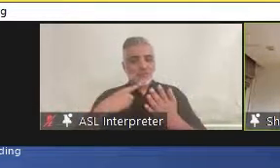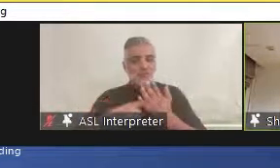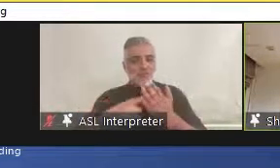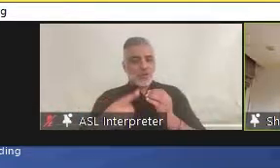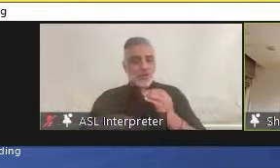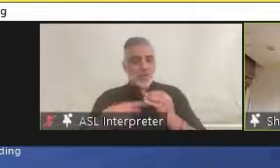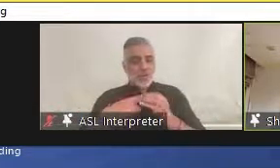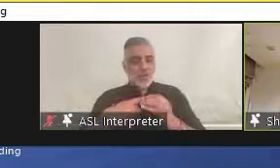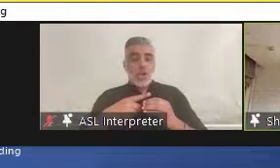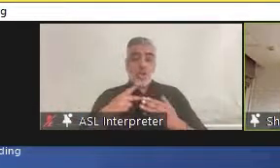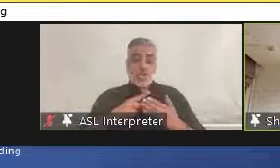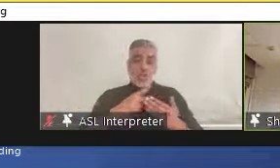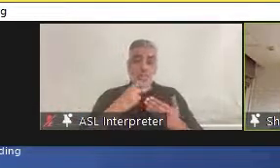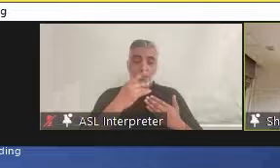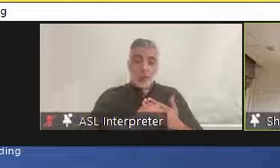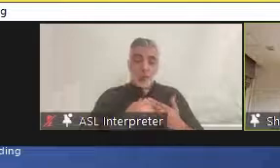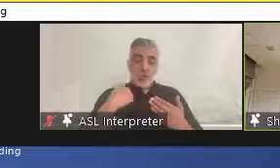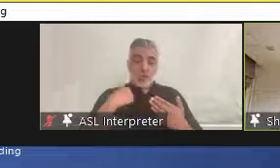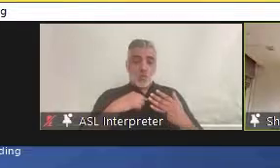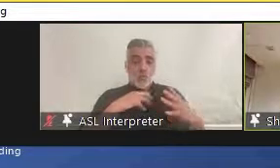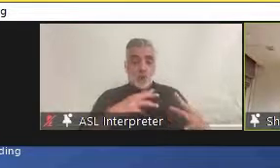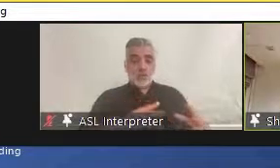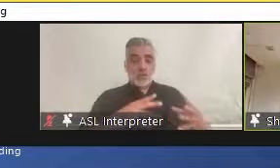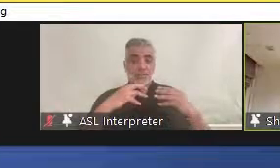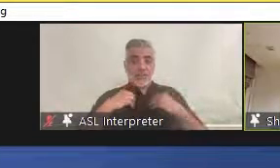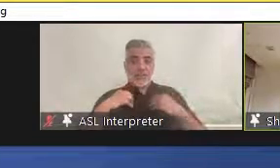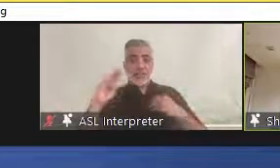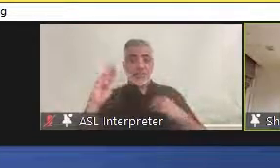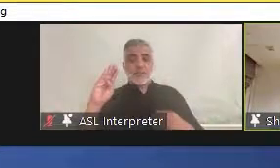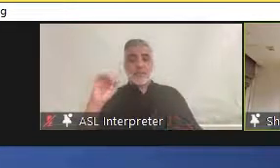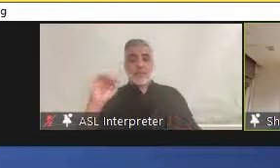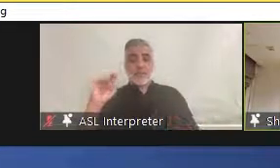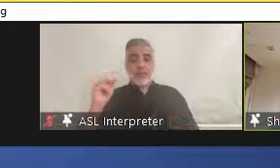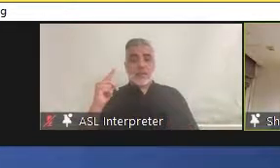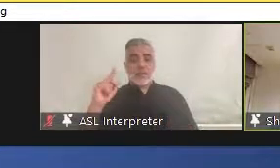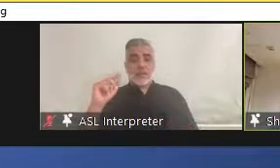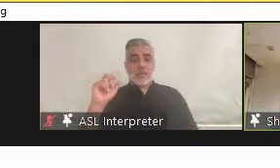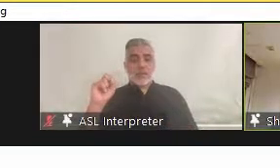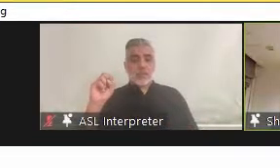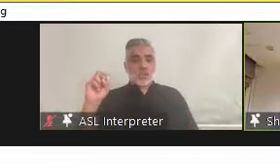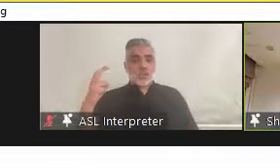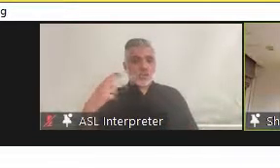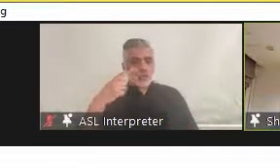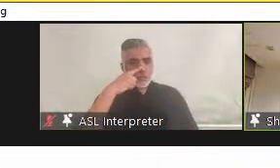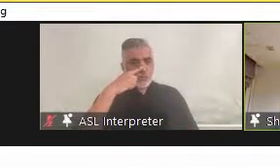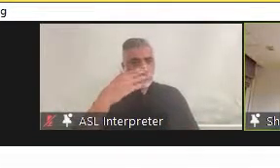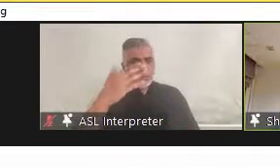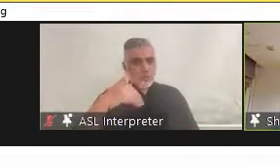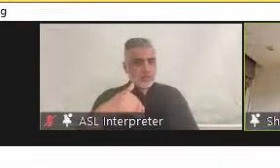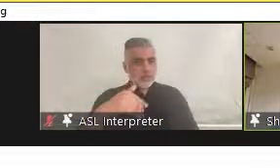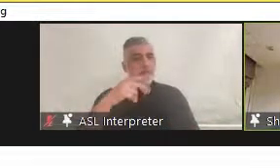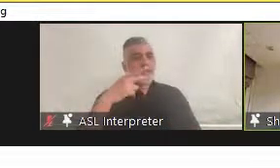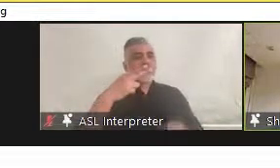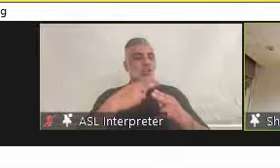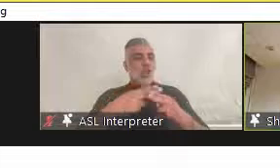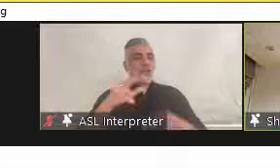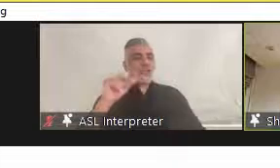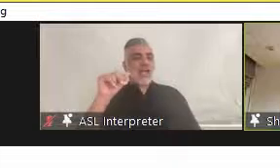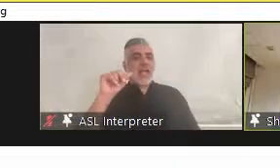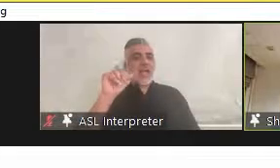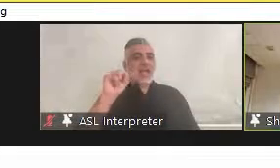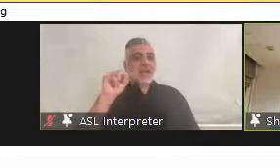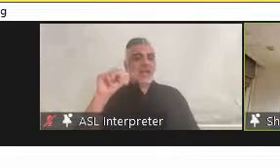the project that we are undertaking in Bangladesh. Can you go to the next slide, please? The project name is called The Asset,